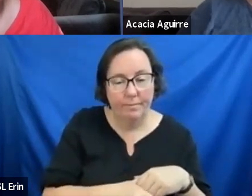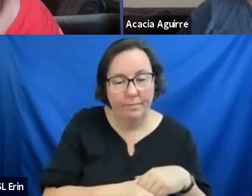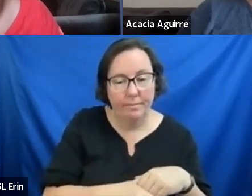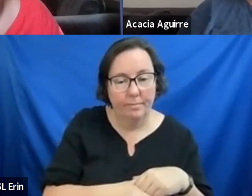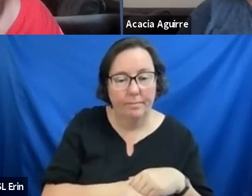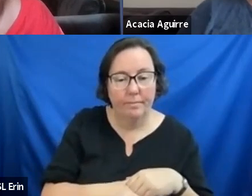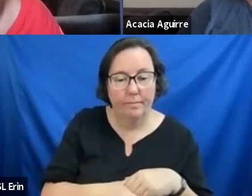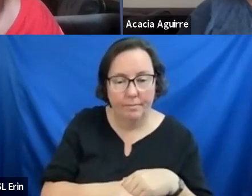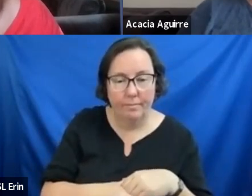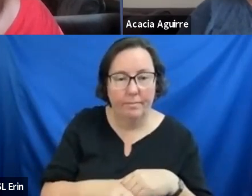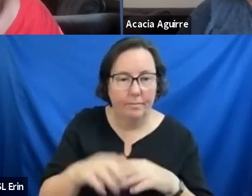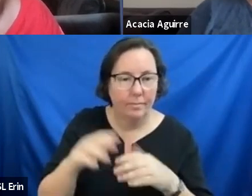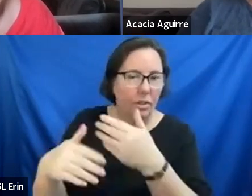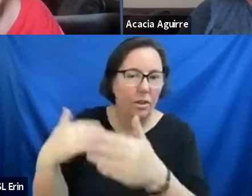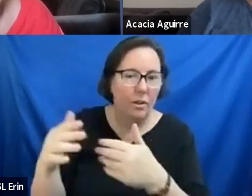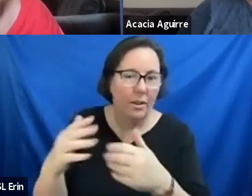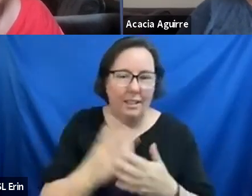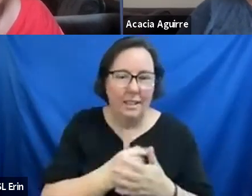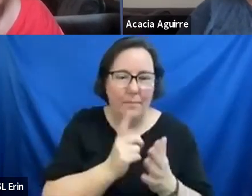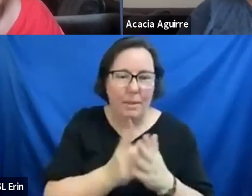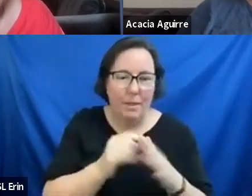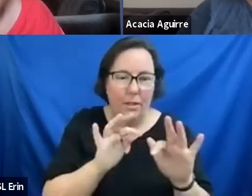Oh, okay. Okay.